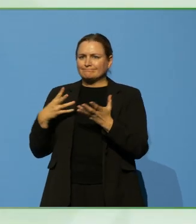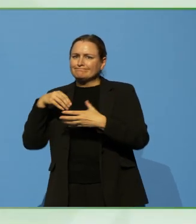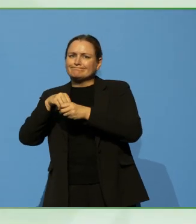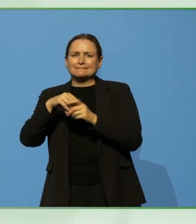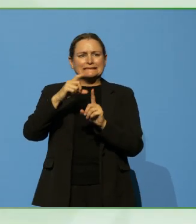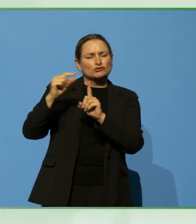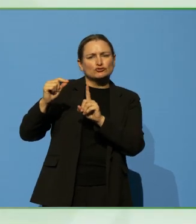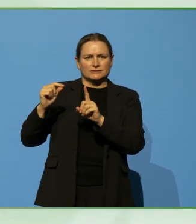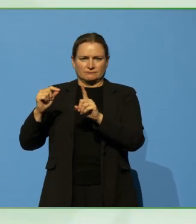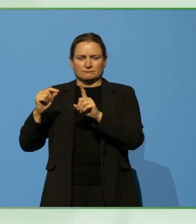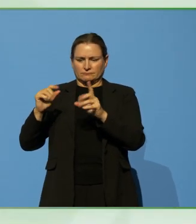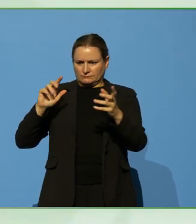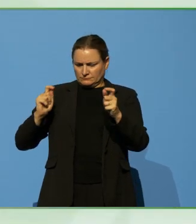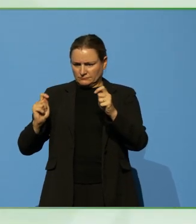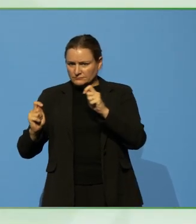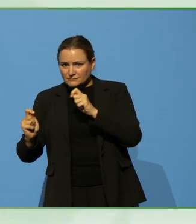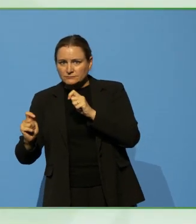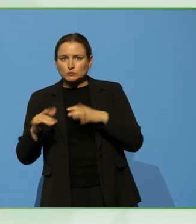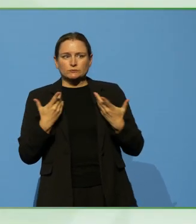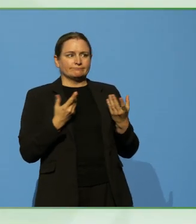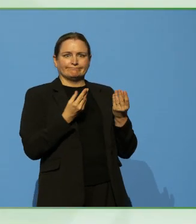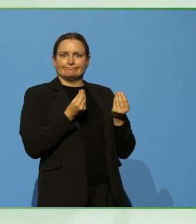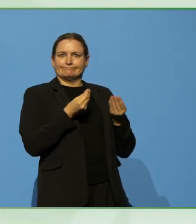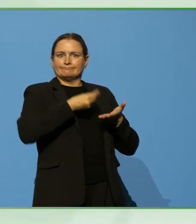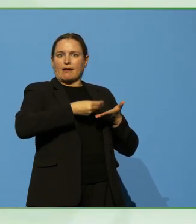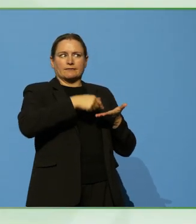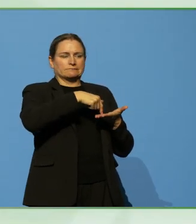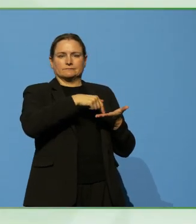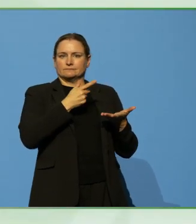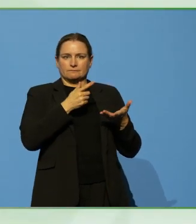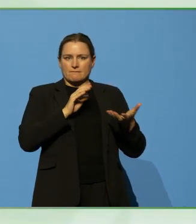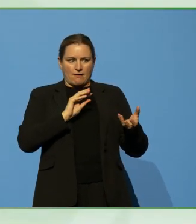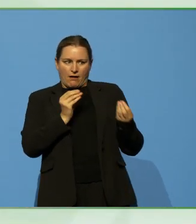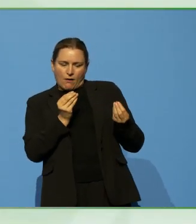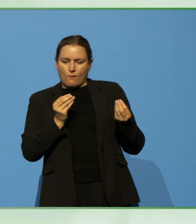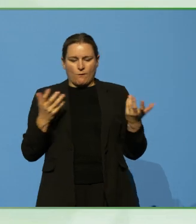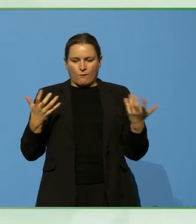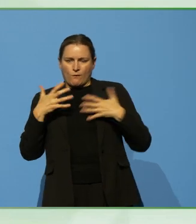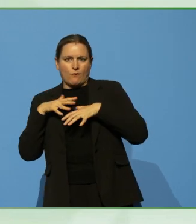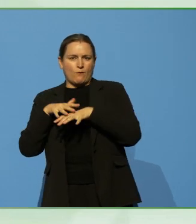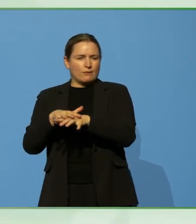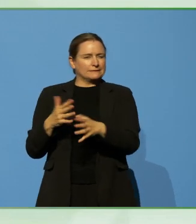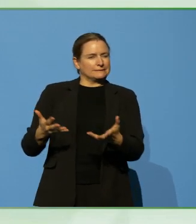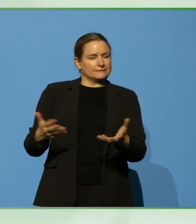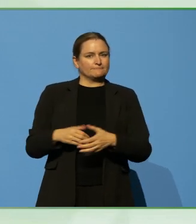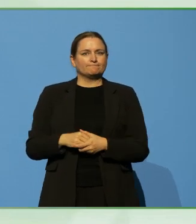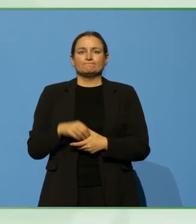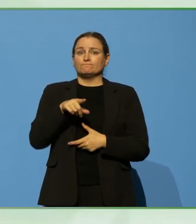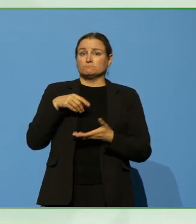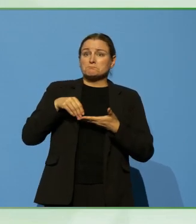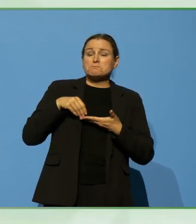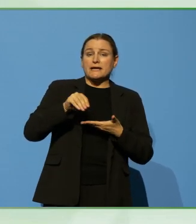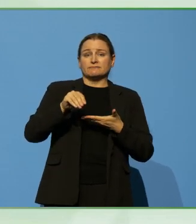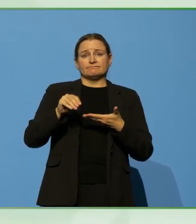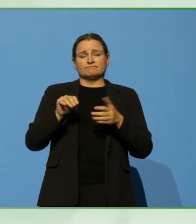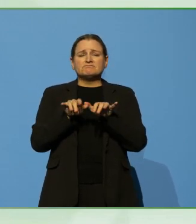we pay has changed faster than the public money that we all rely on. So increasingly, everyday payments, whether that's online,